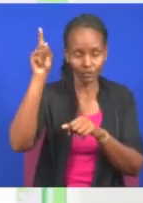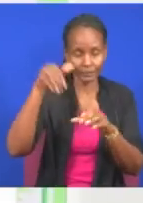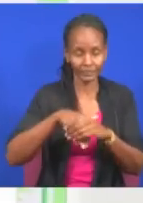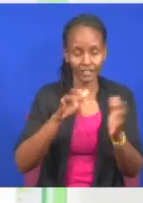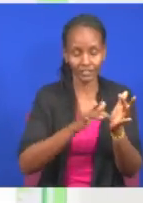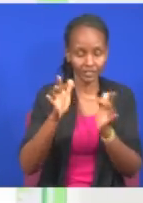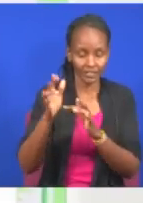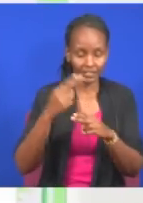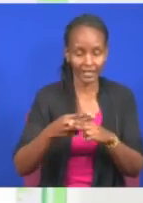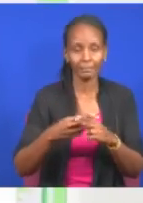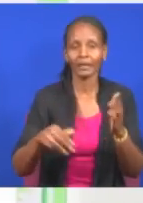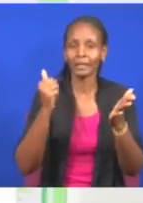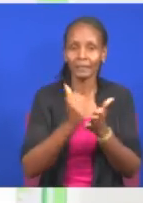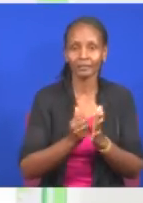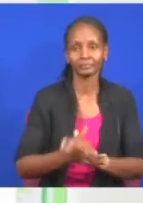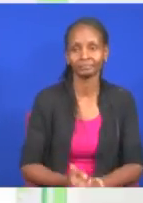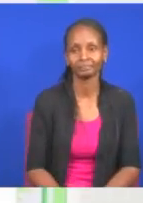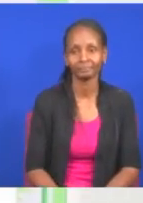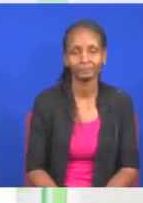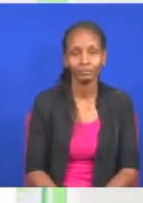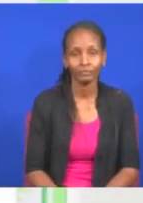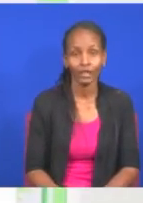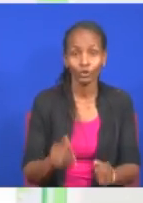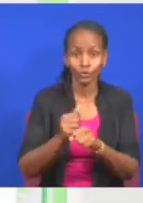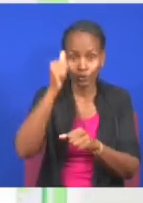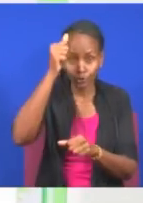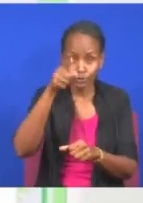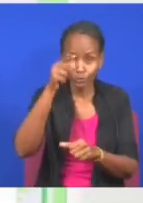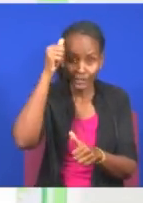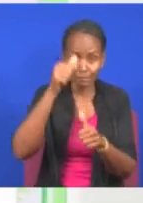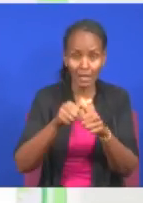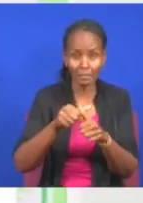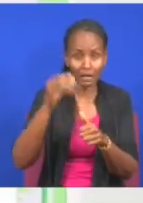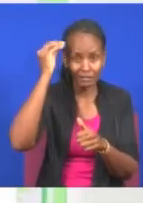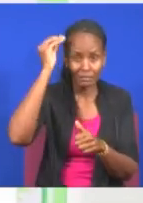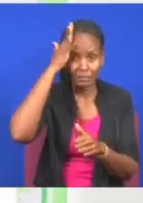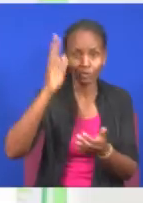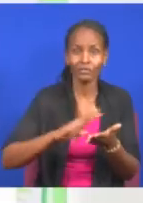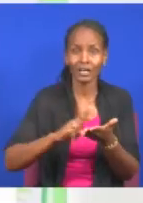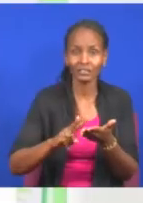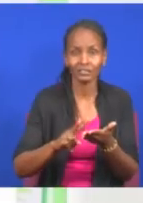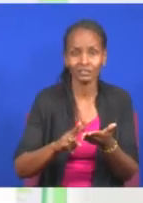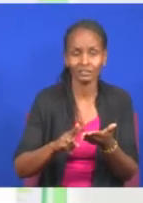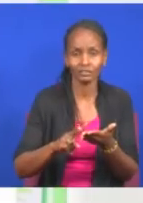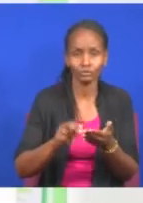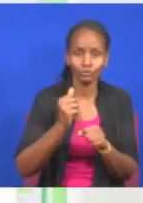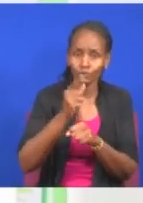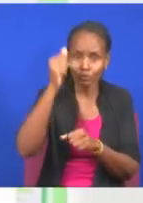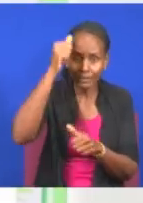we pray. Amen. Do you remember the memory verse? Boys and girls, do you remember